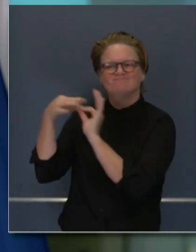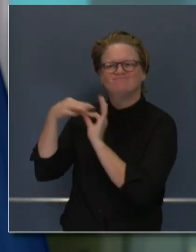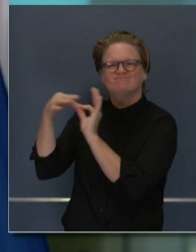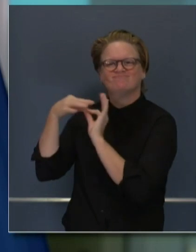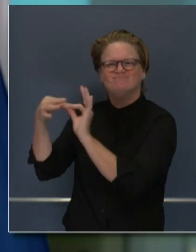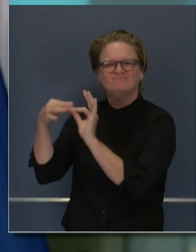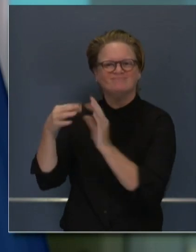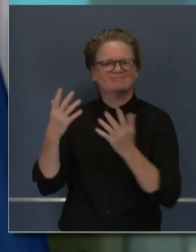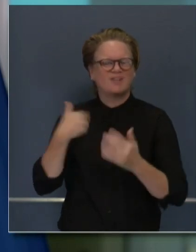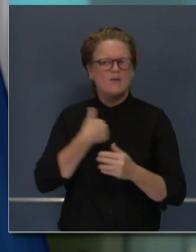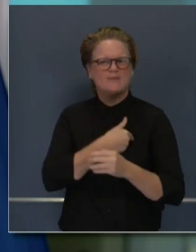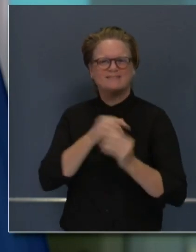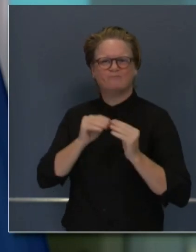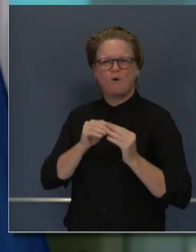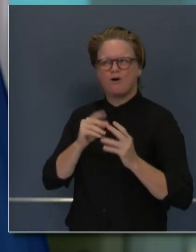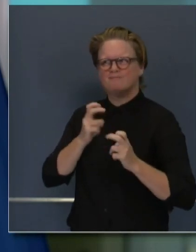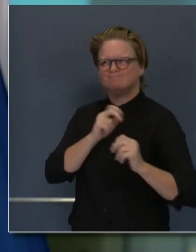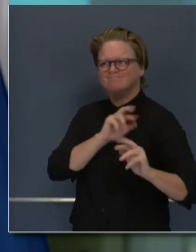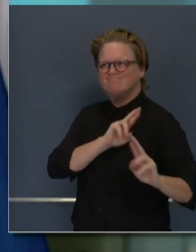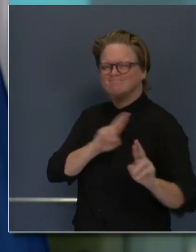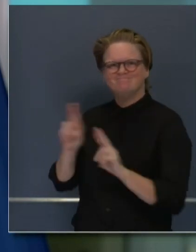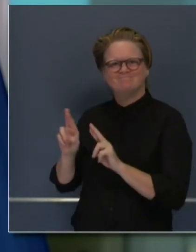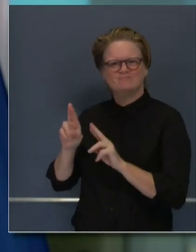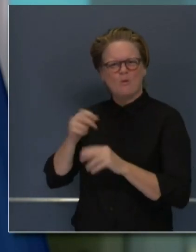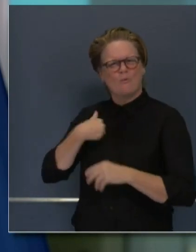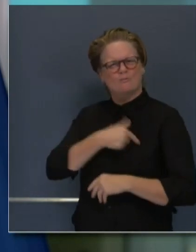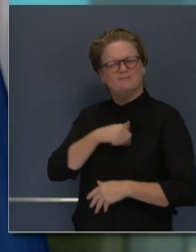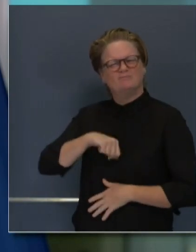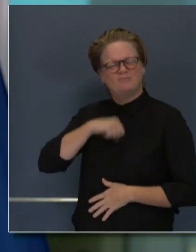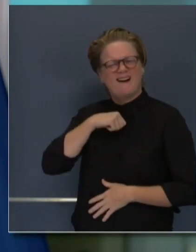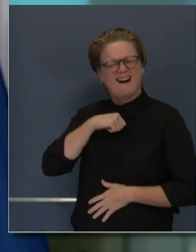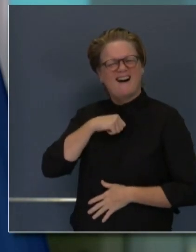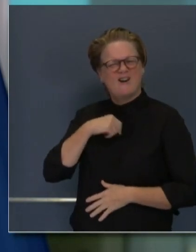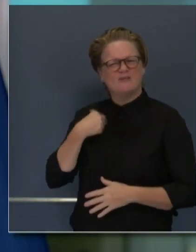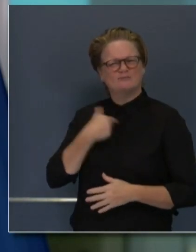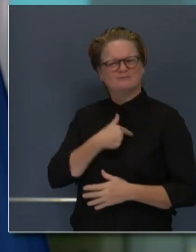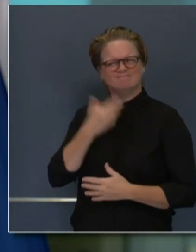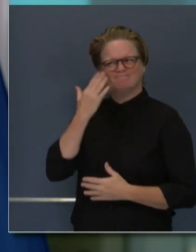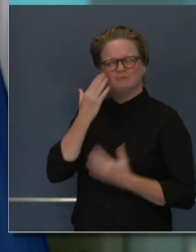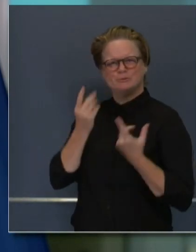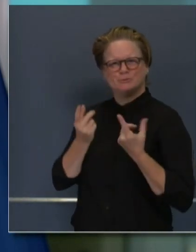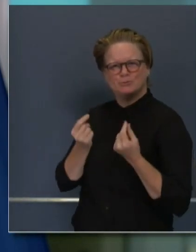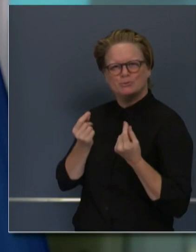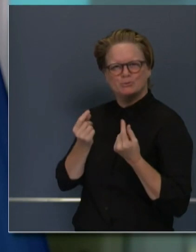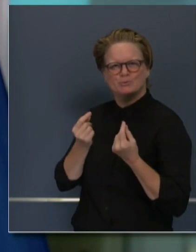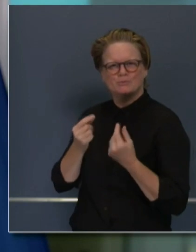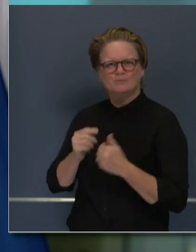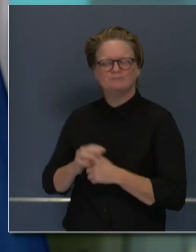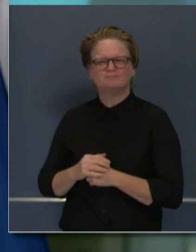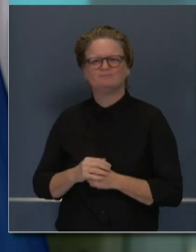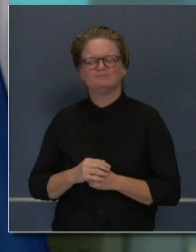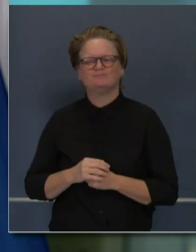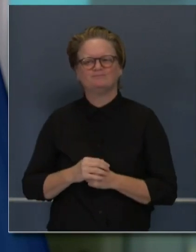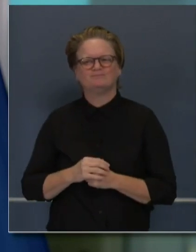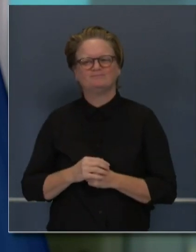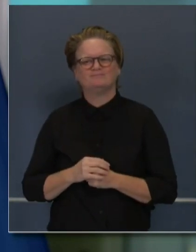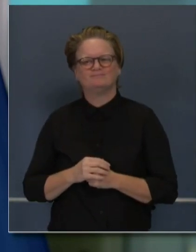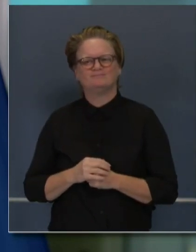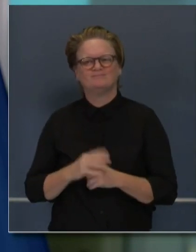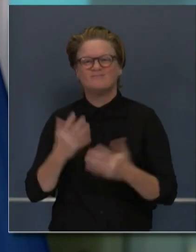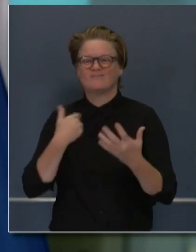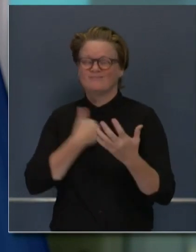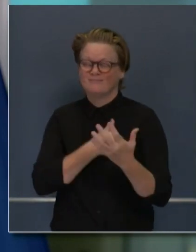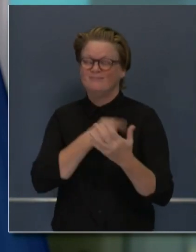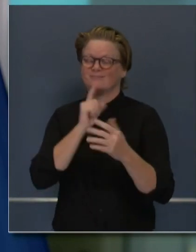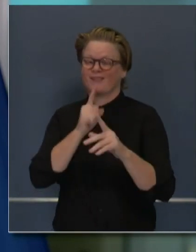very proud of that, but we don't take lightly that we need to continue to reach out and work with the transition team to understand